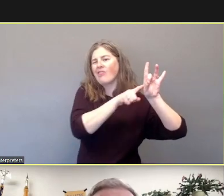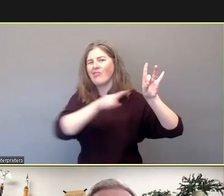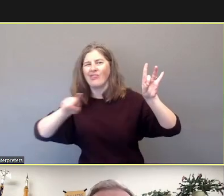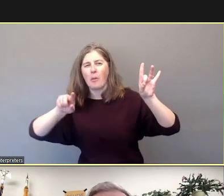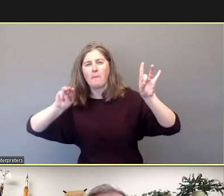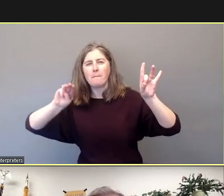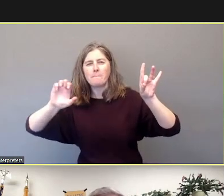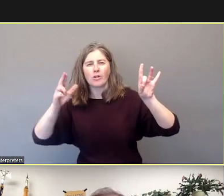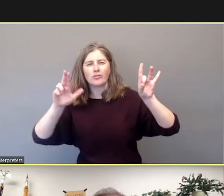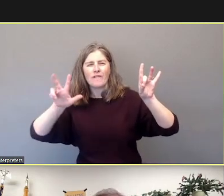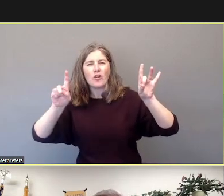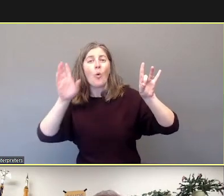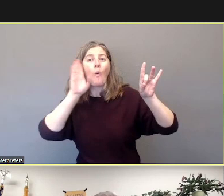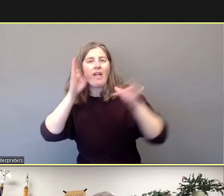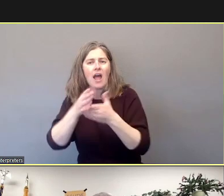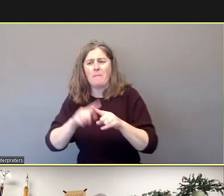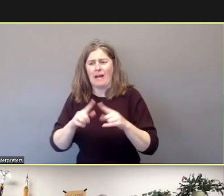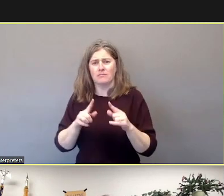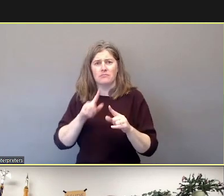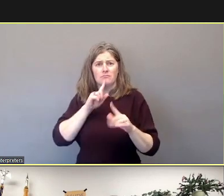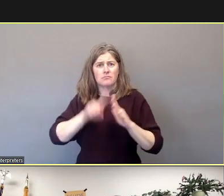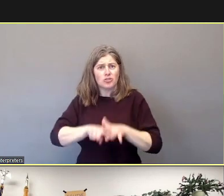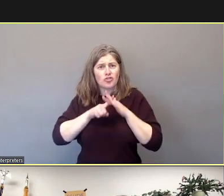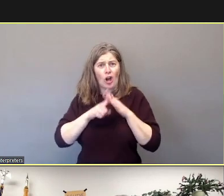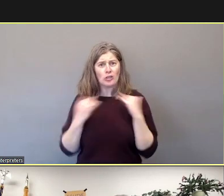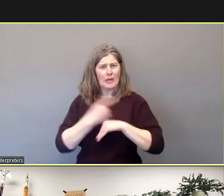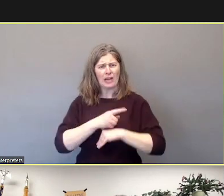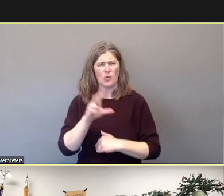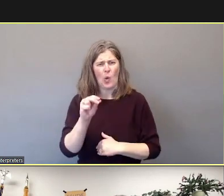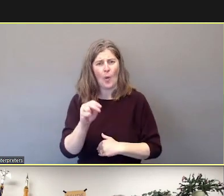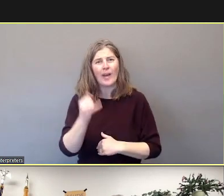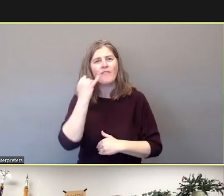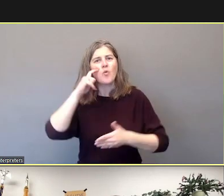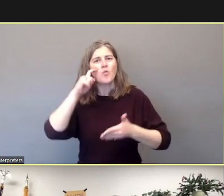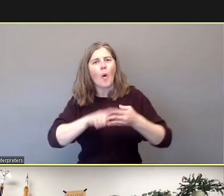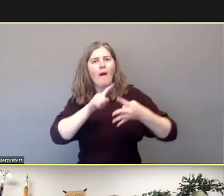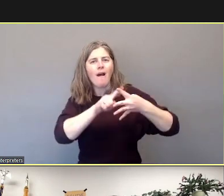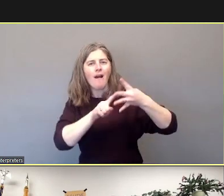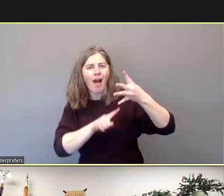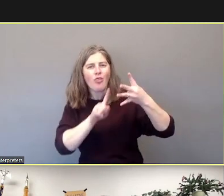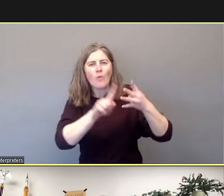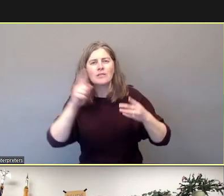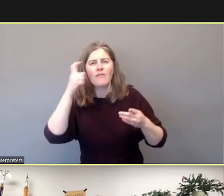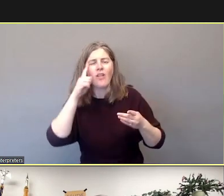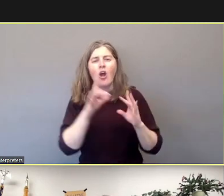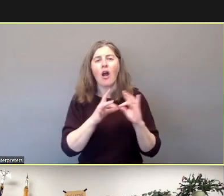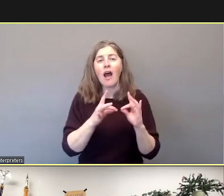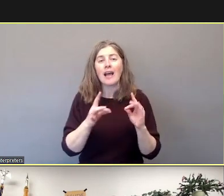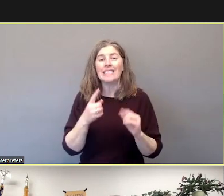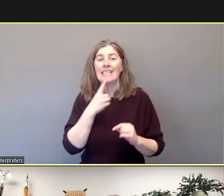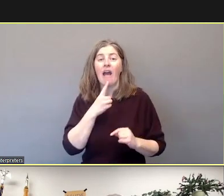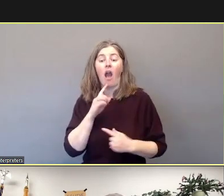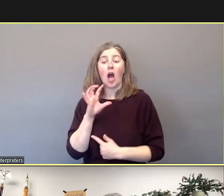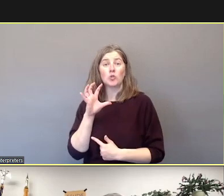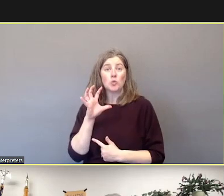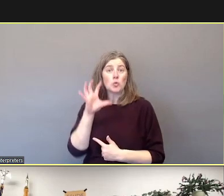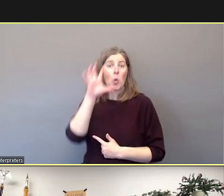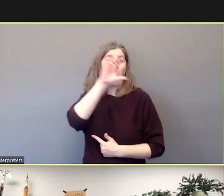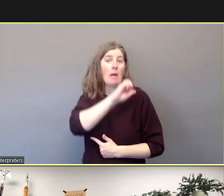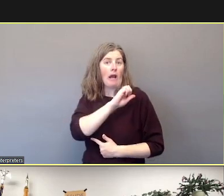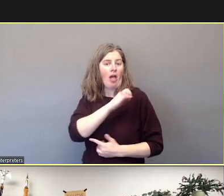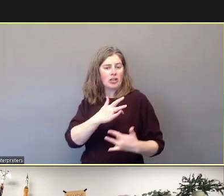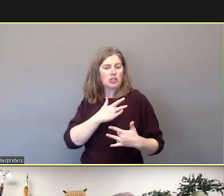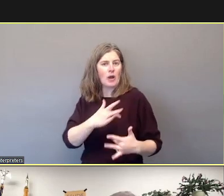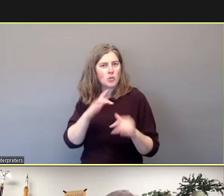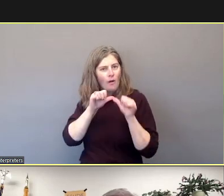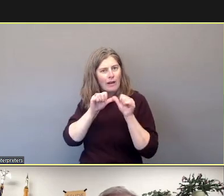31st. And if you looked at those statements from governors and others, they said, assuming that trends continue the way they do, and